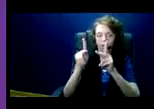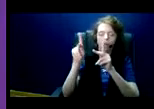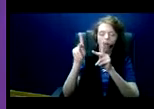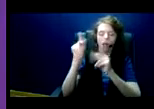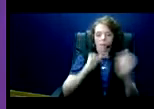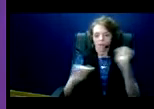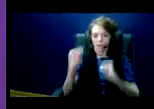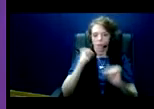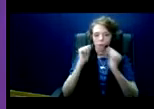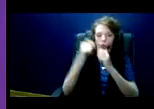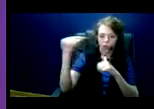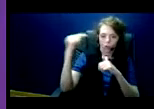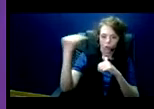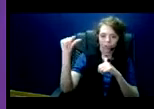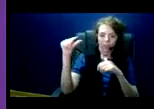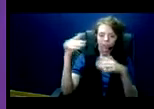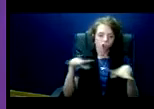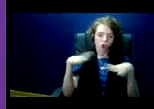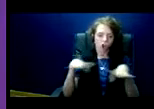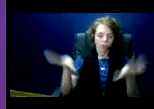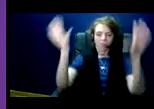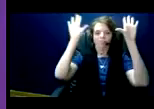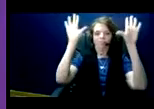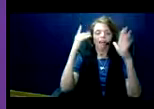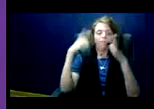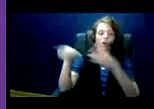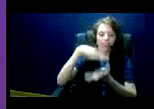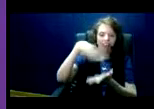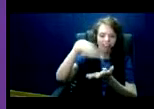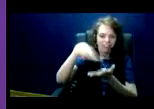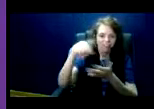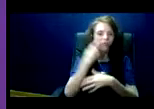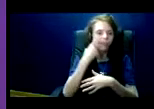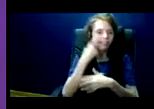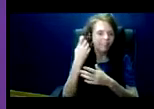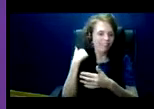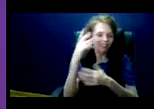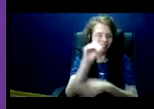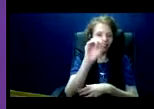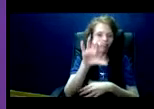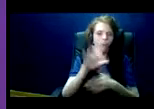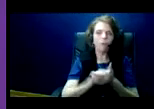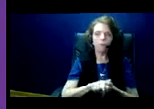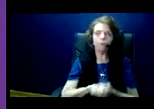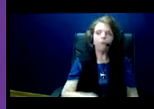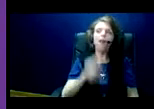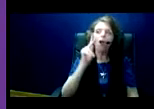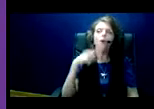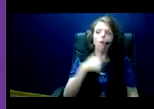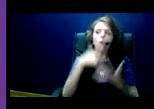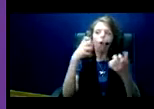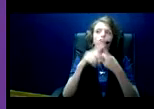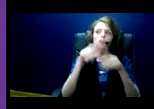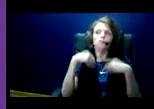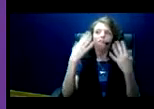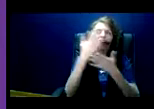bright green t-shirts with their arms up in the air, performing choreography this past December. We want to provide a little bit of background